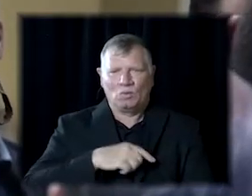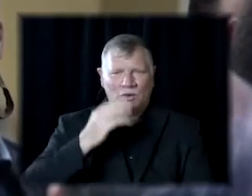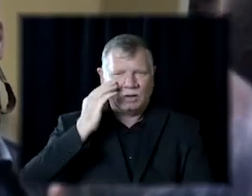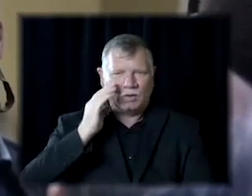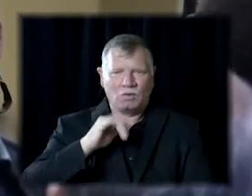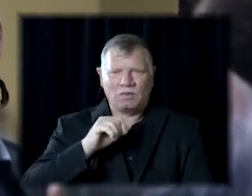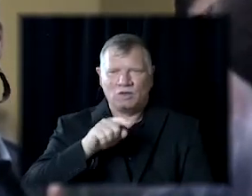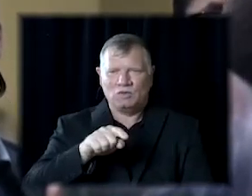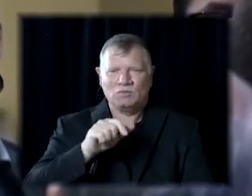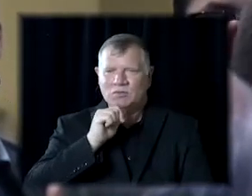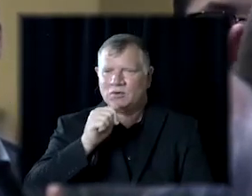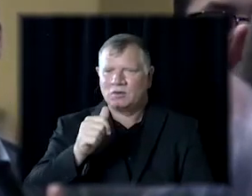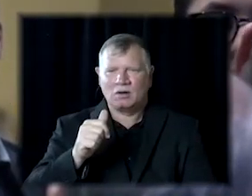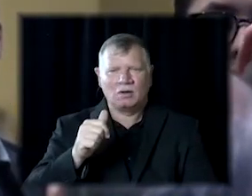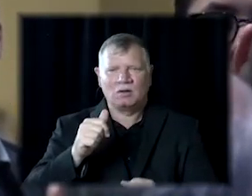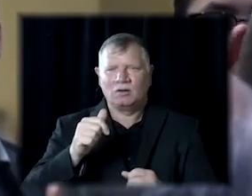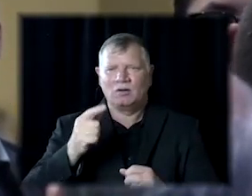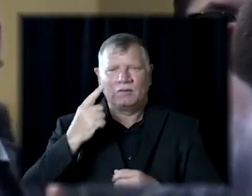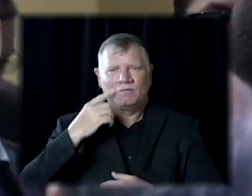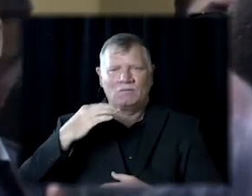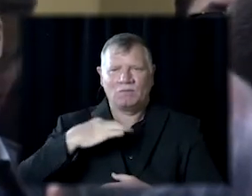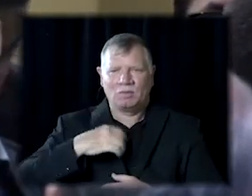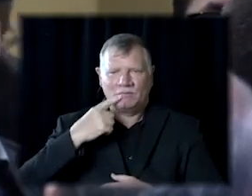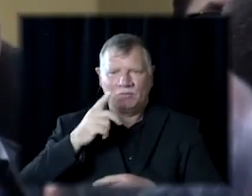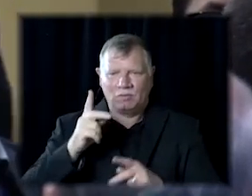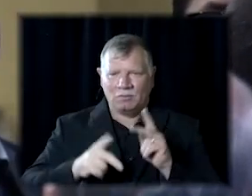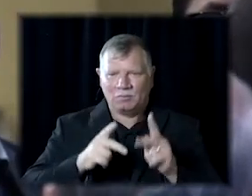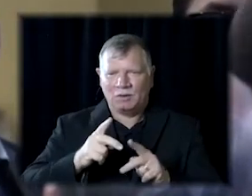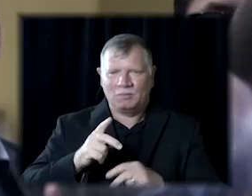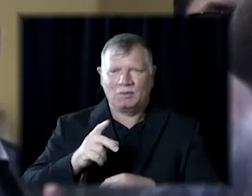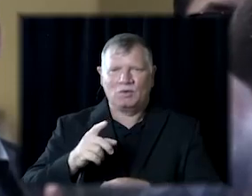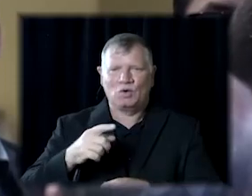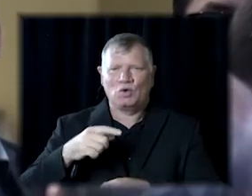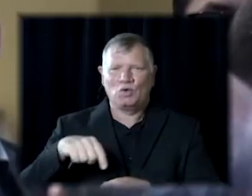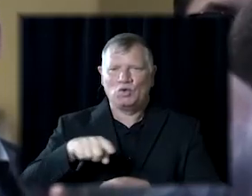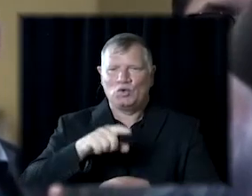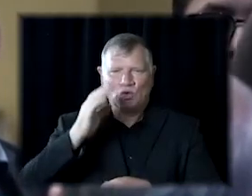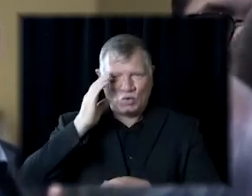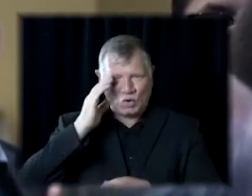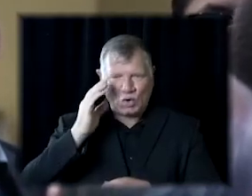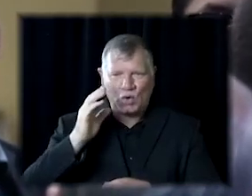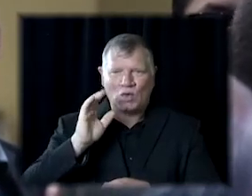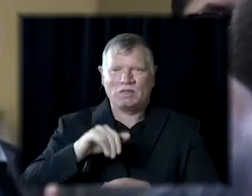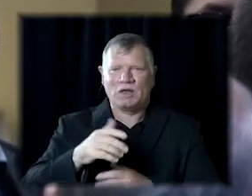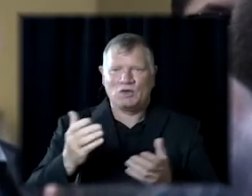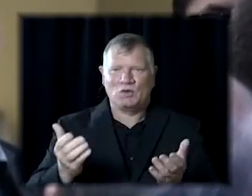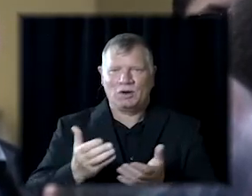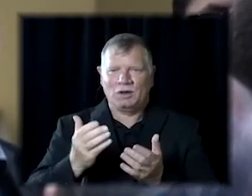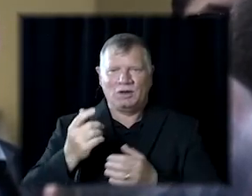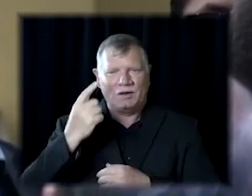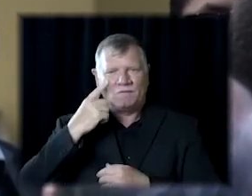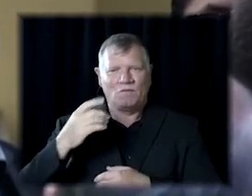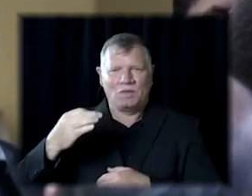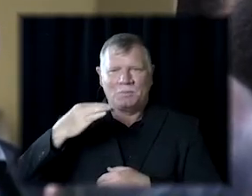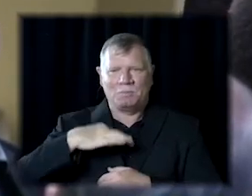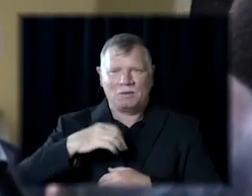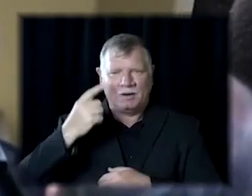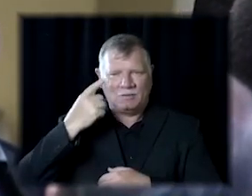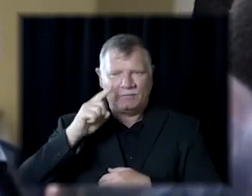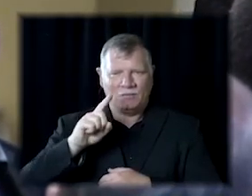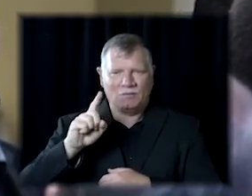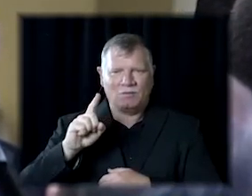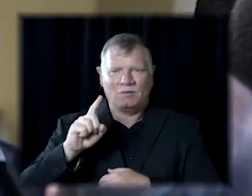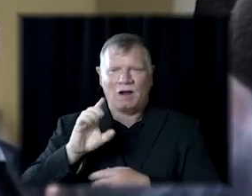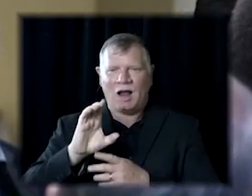you are not here for the benefit of the people. We know that you are here just for the benefit of